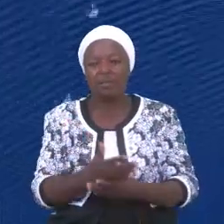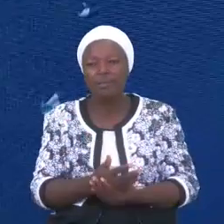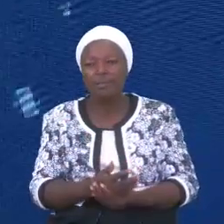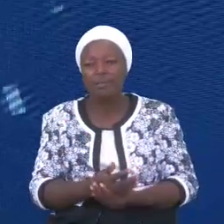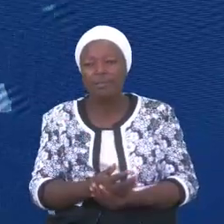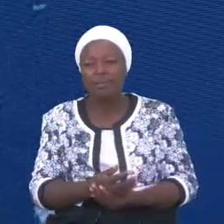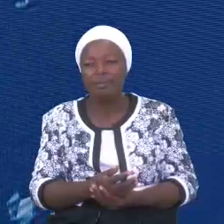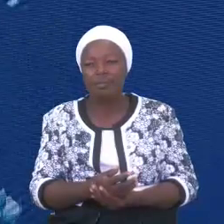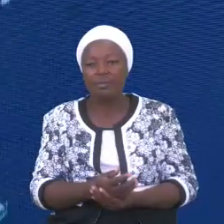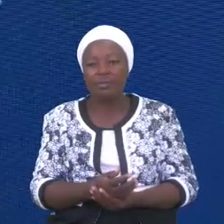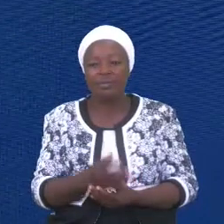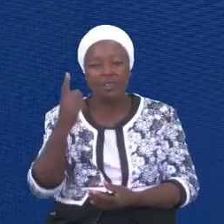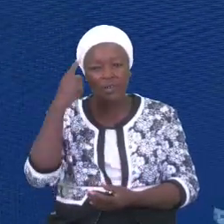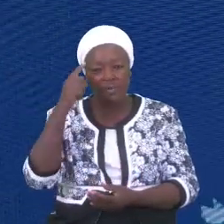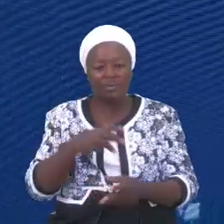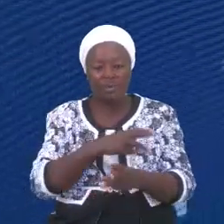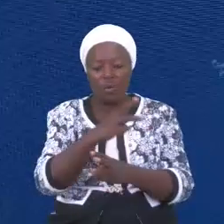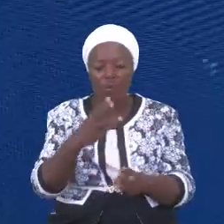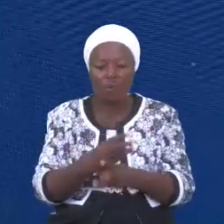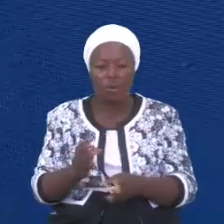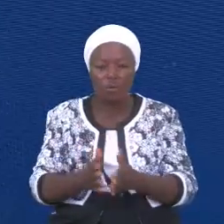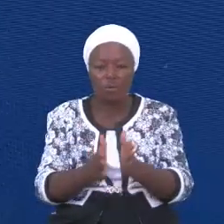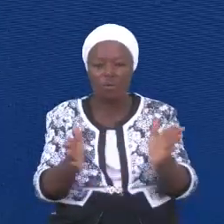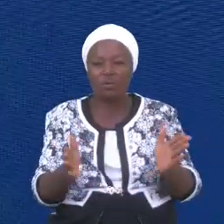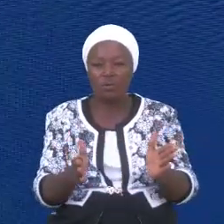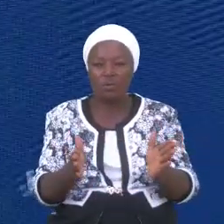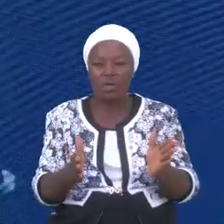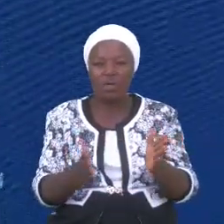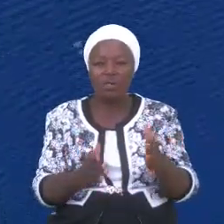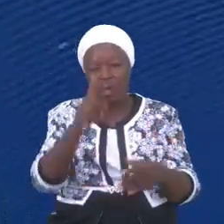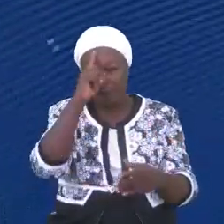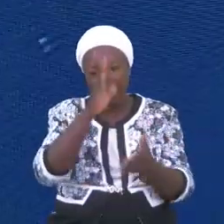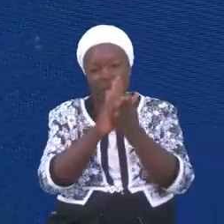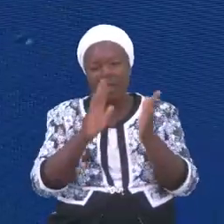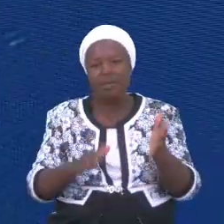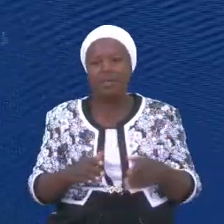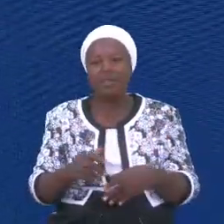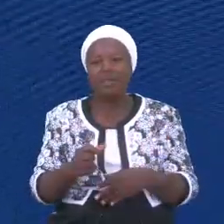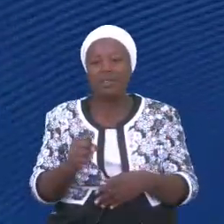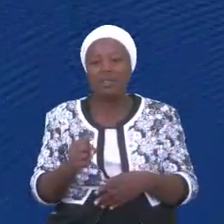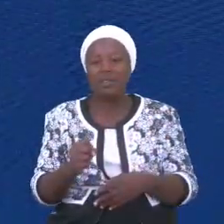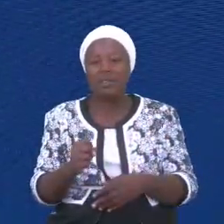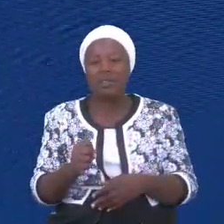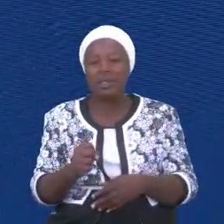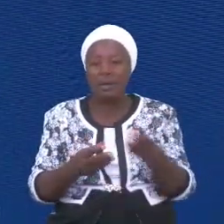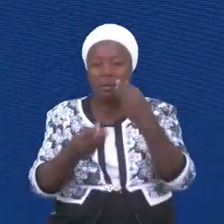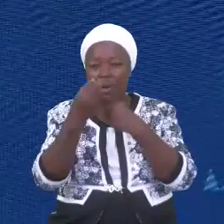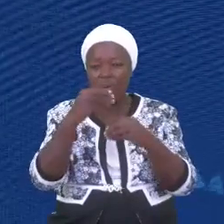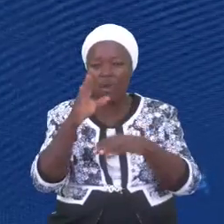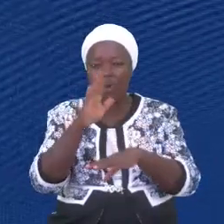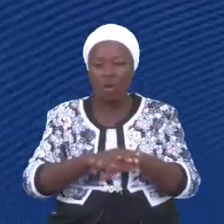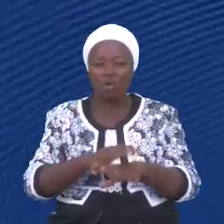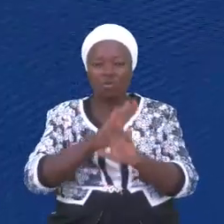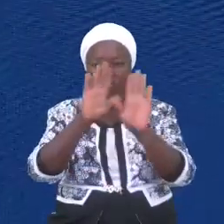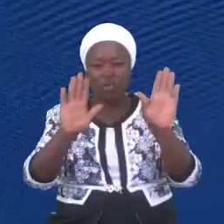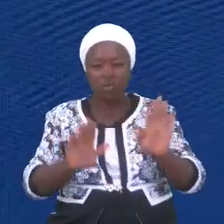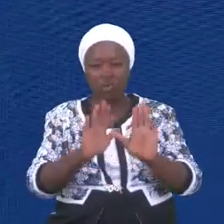For Global Believers Banquet on Sunday, August